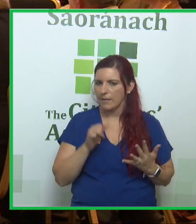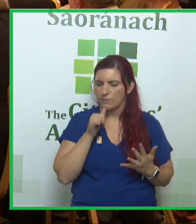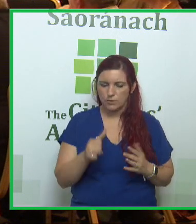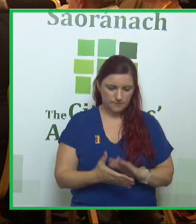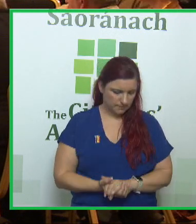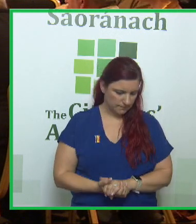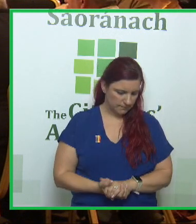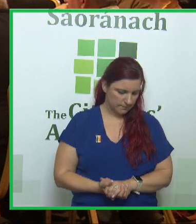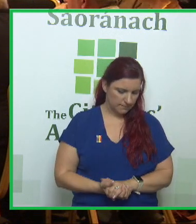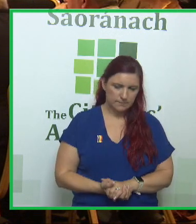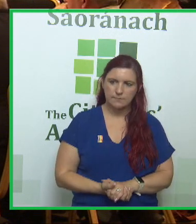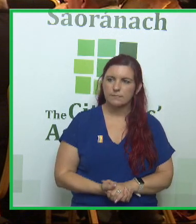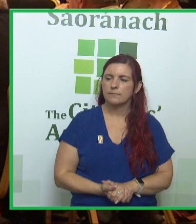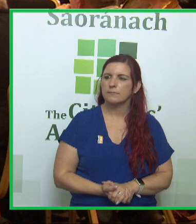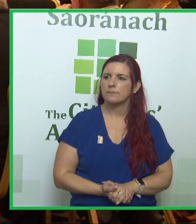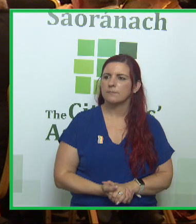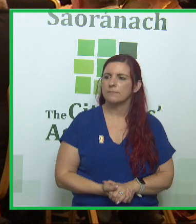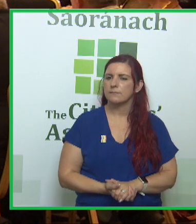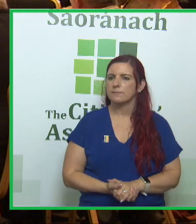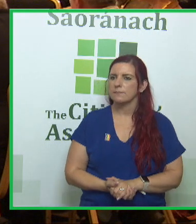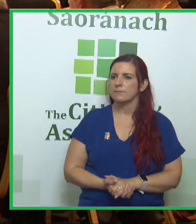And again, I'll ask the panellists to be very brief on responses.